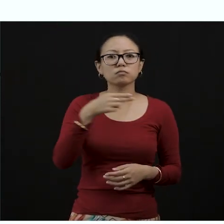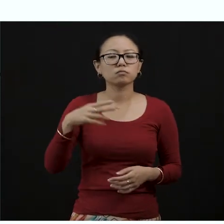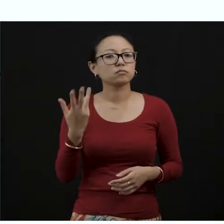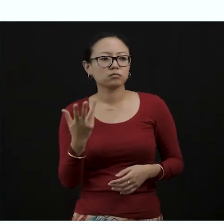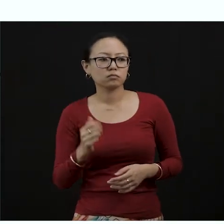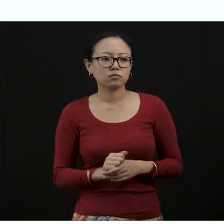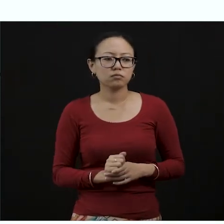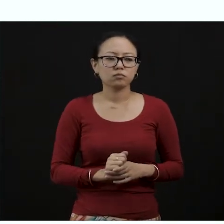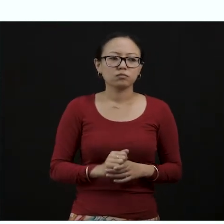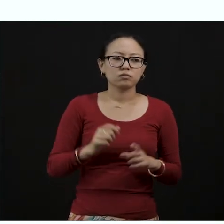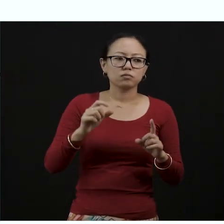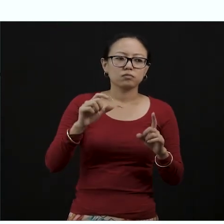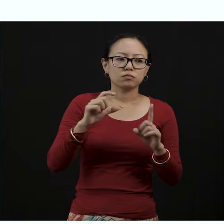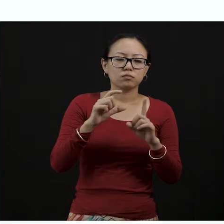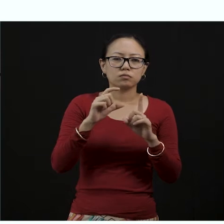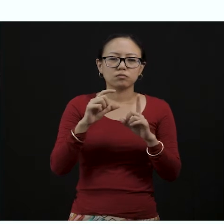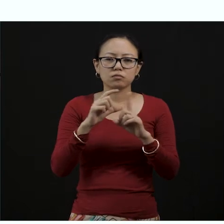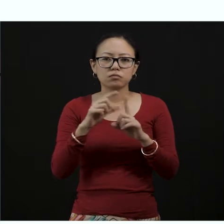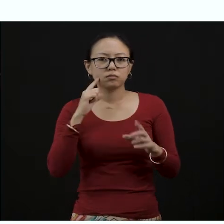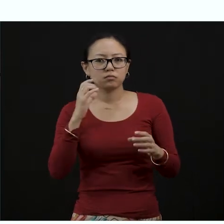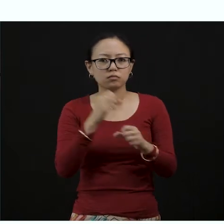In triangle, the opposite sides have the same length.